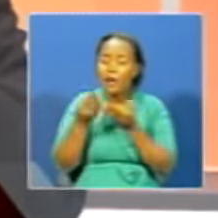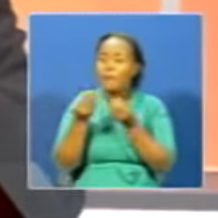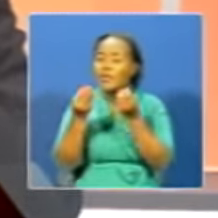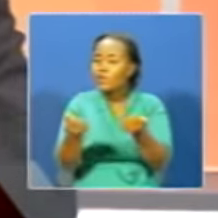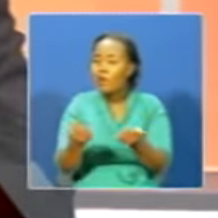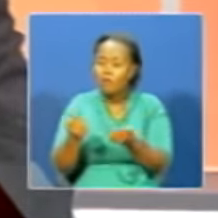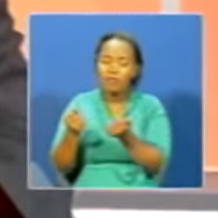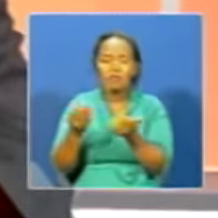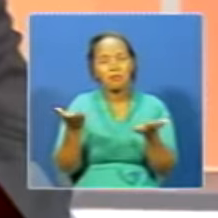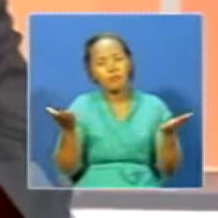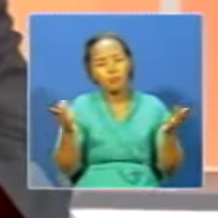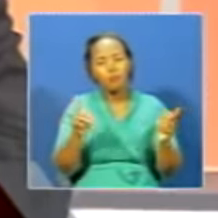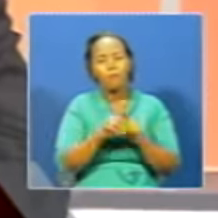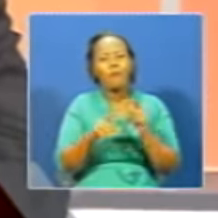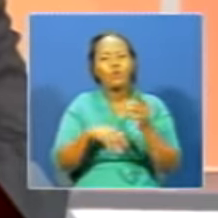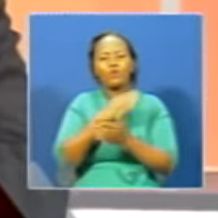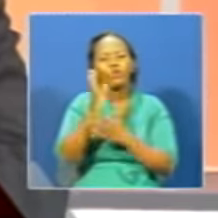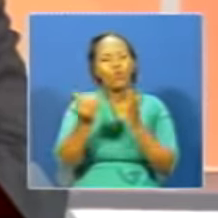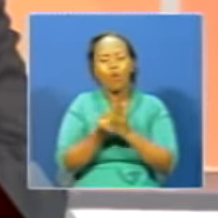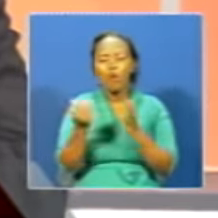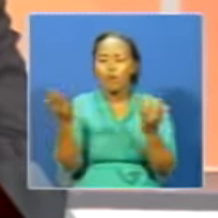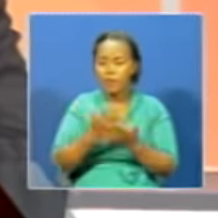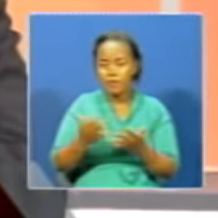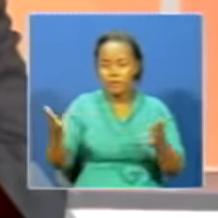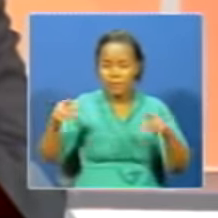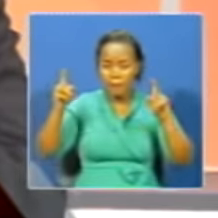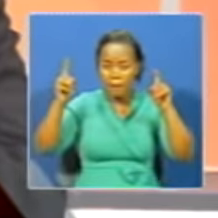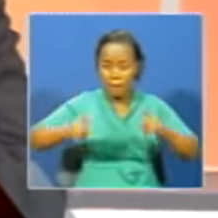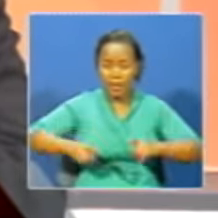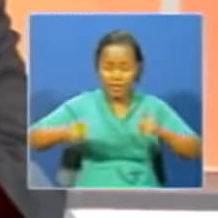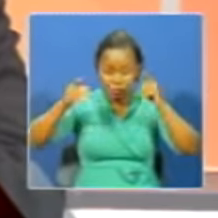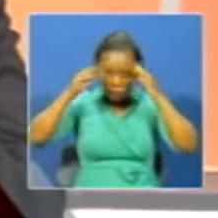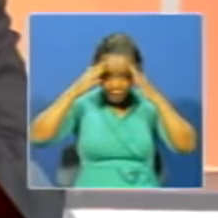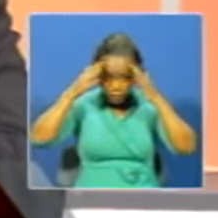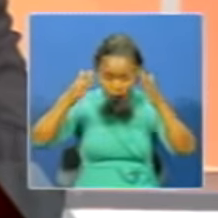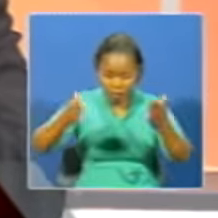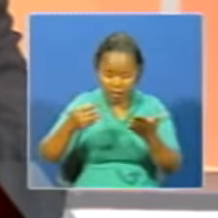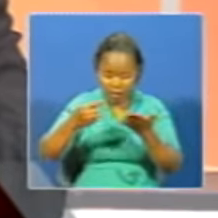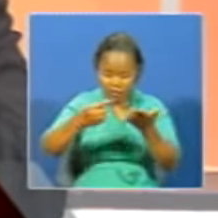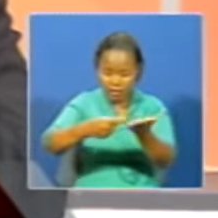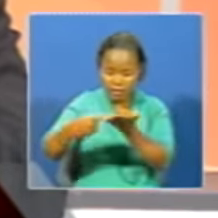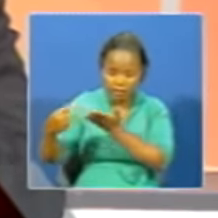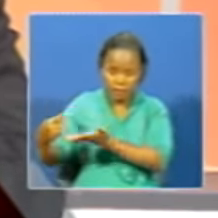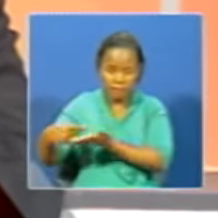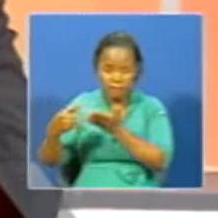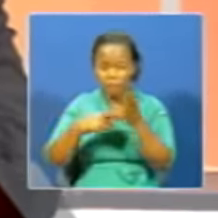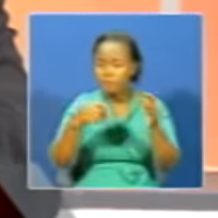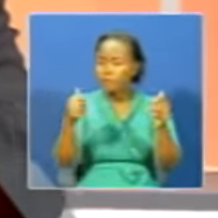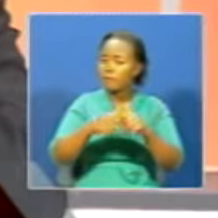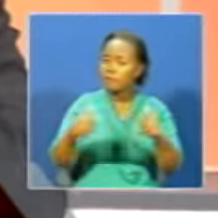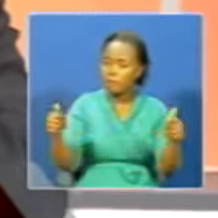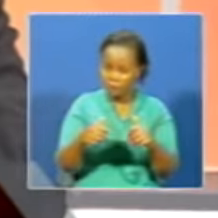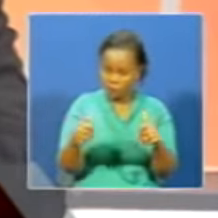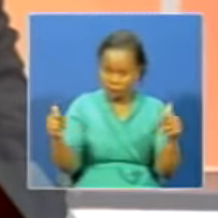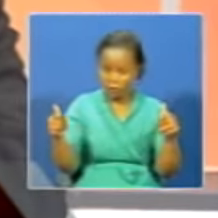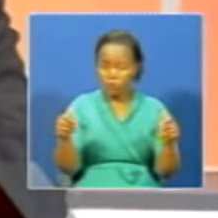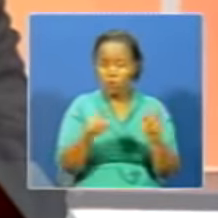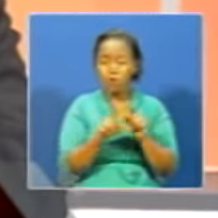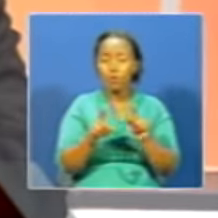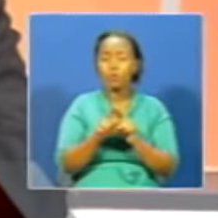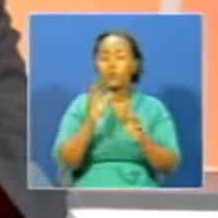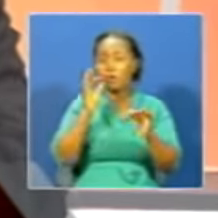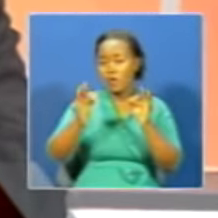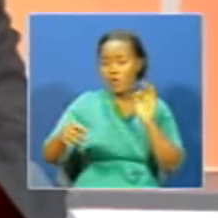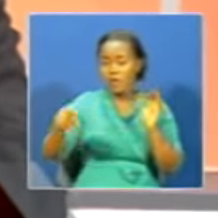Yeah. All these things need to be looked at soberly. Yeah. And I can tell you, if we work